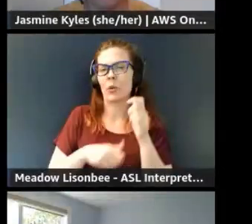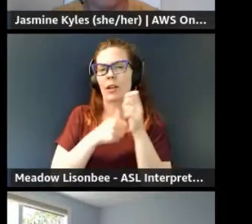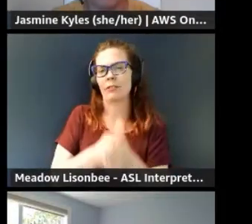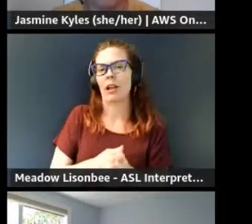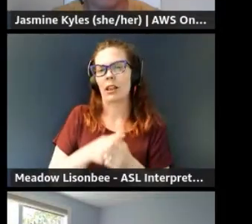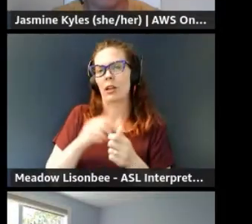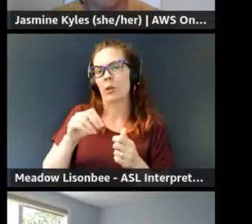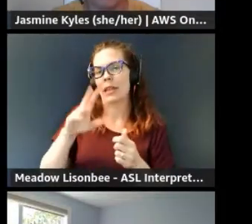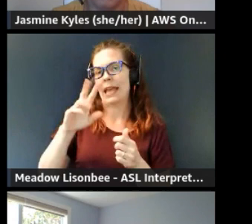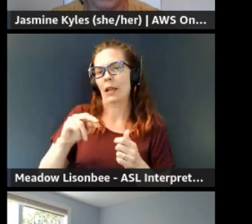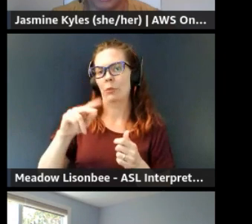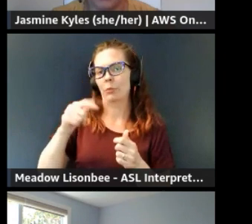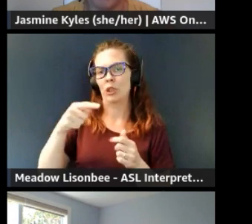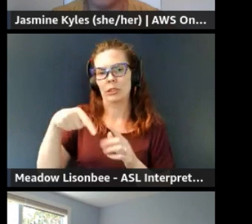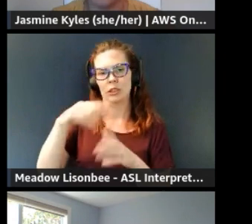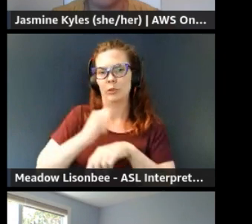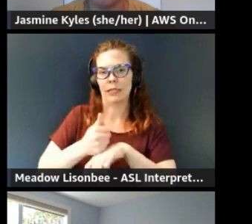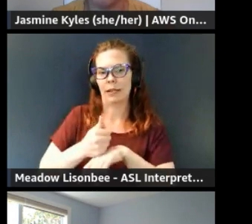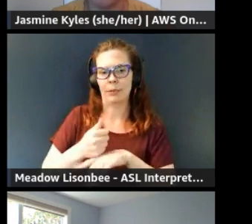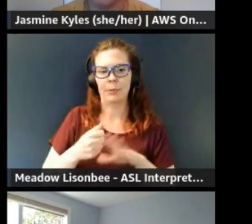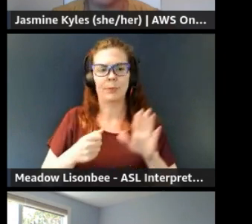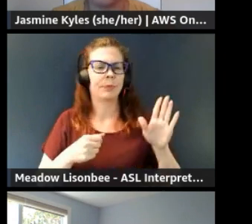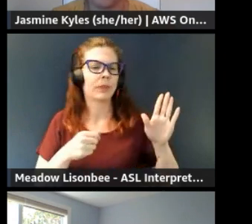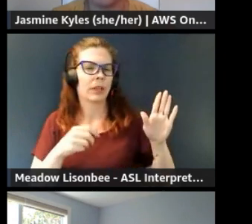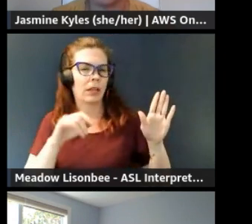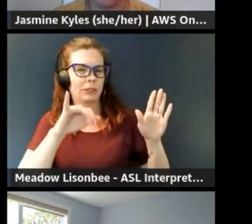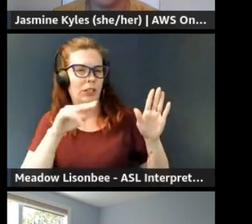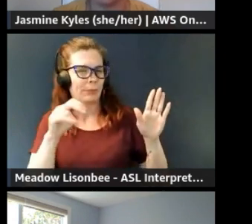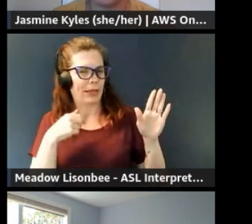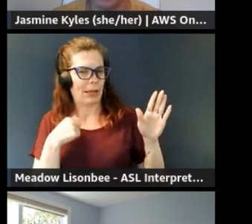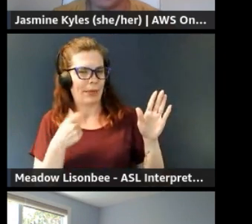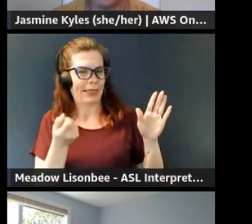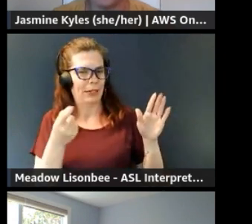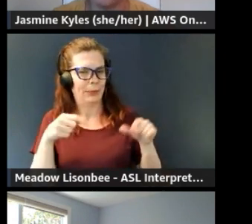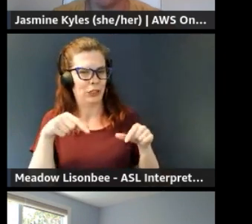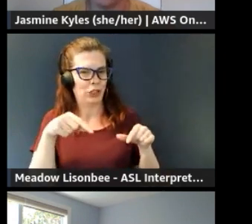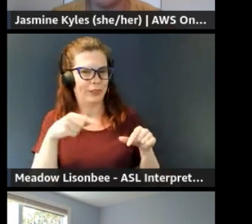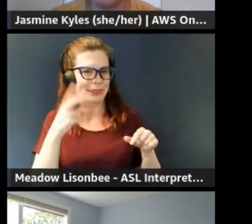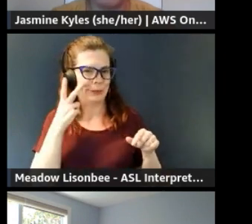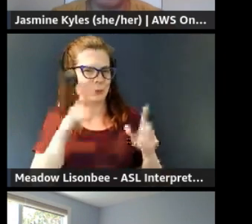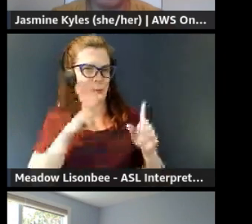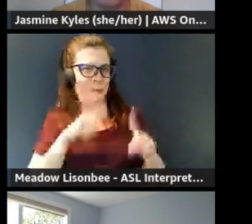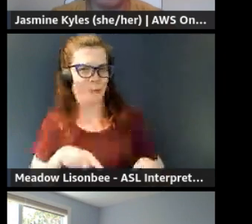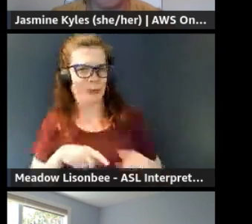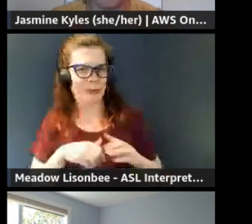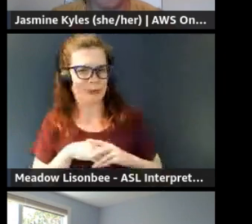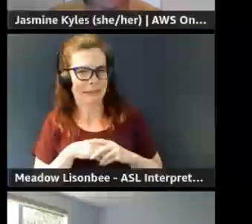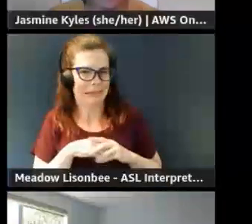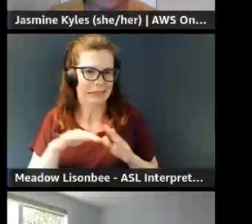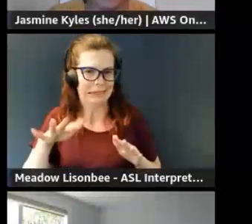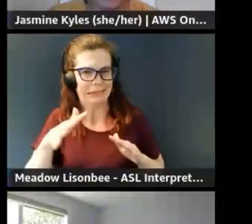output sequence. So let's run this. I'm a little nervous for what the response is going to be. Yeah.